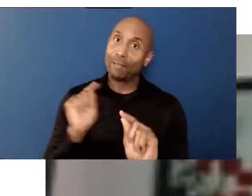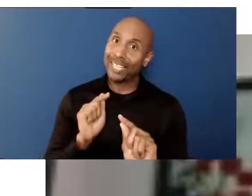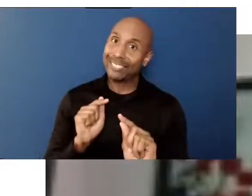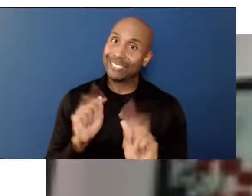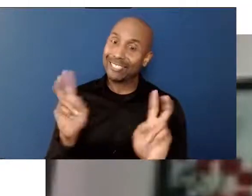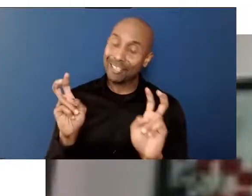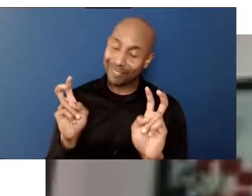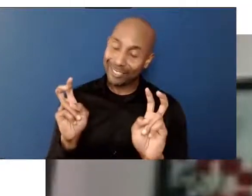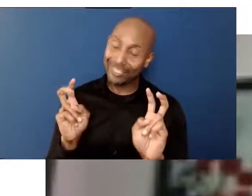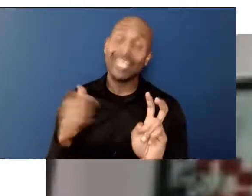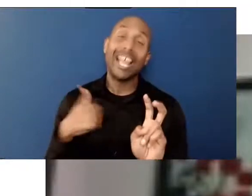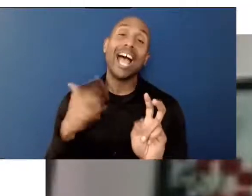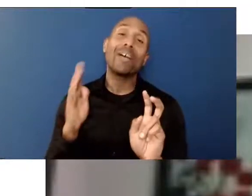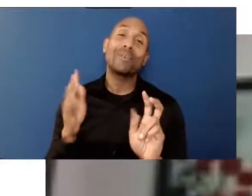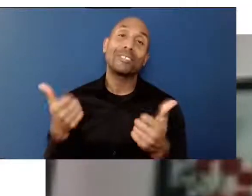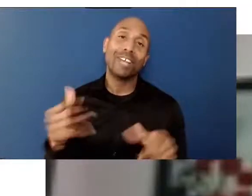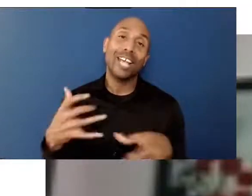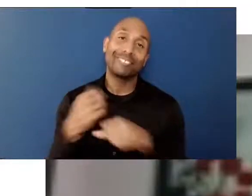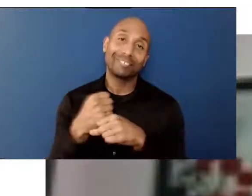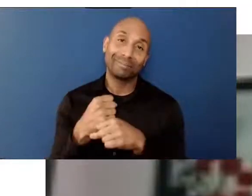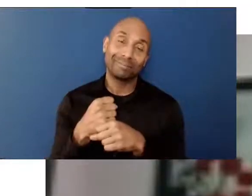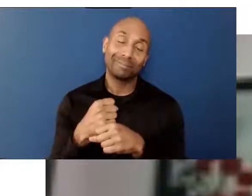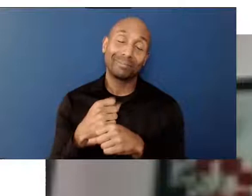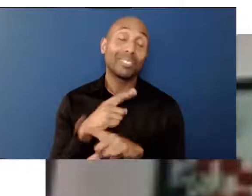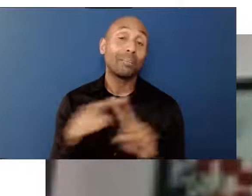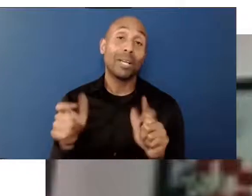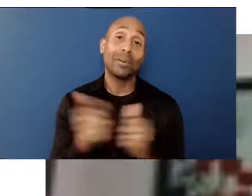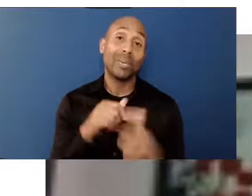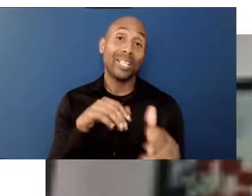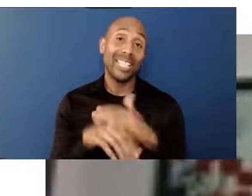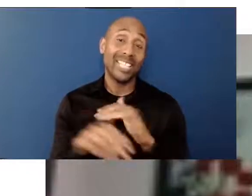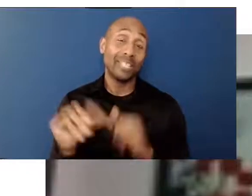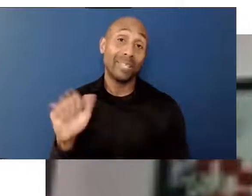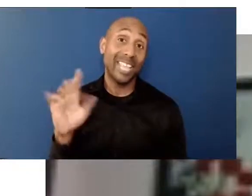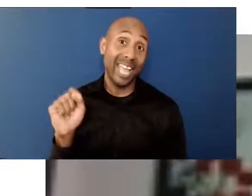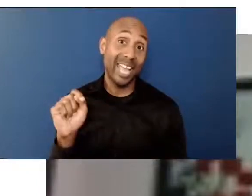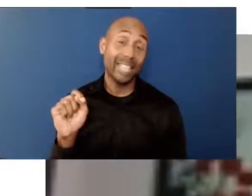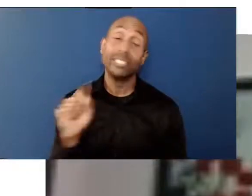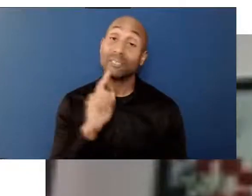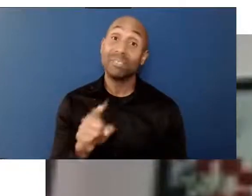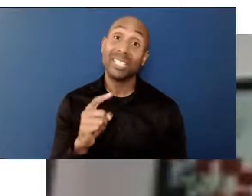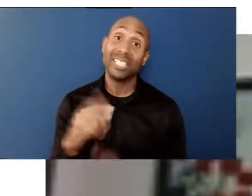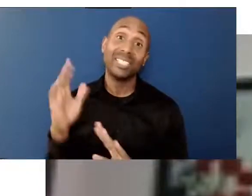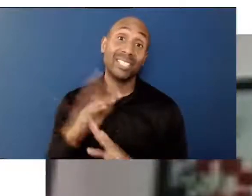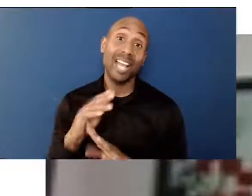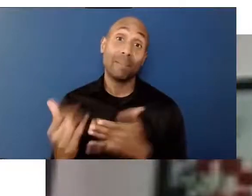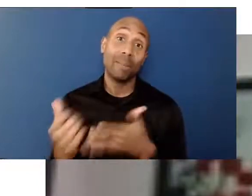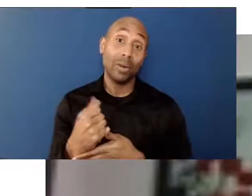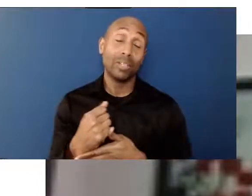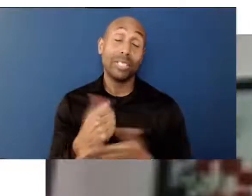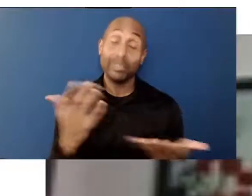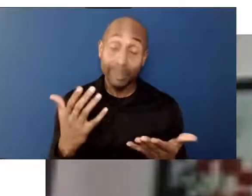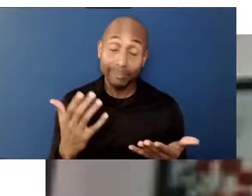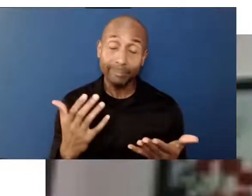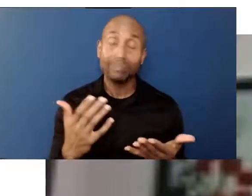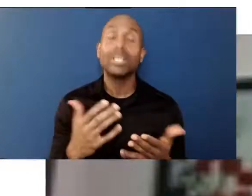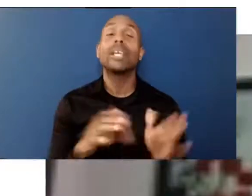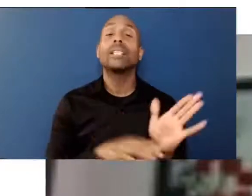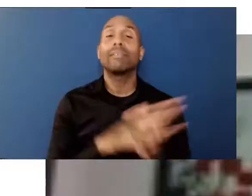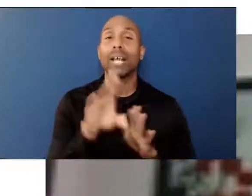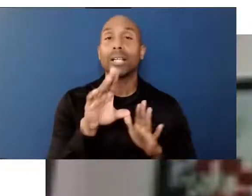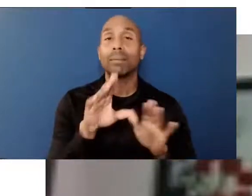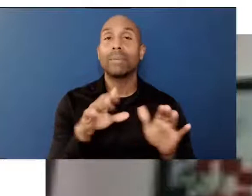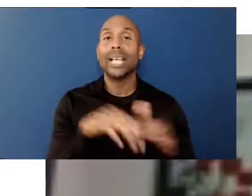a key priority in the Accessibility Act to develop accessibility standards. And I do think we've made